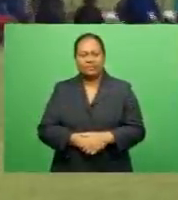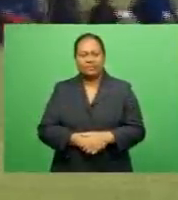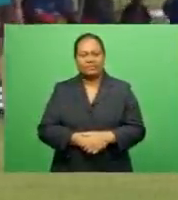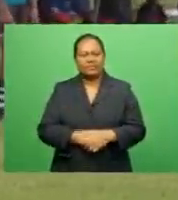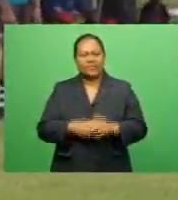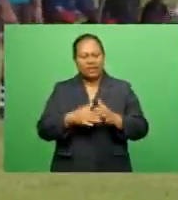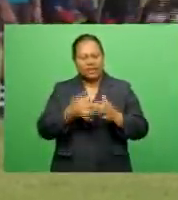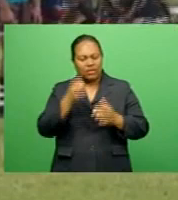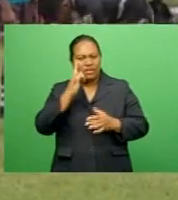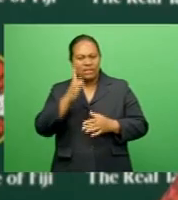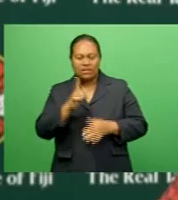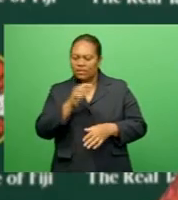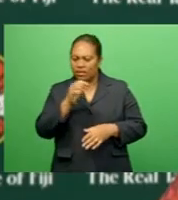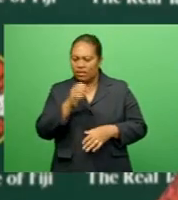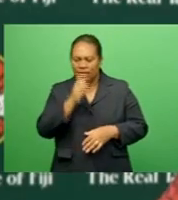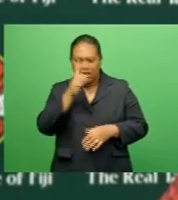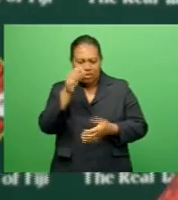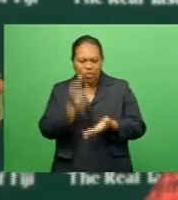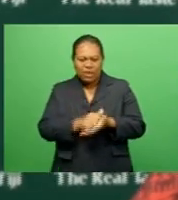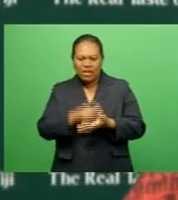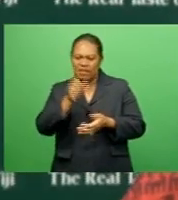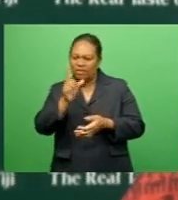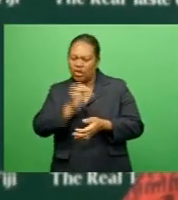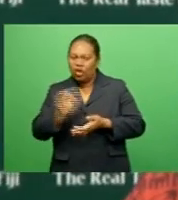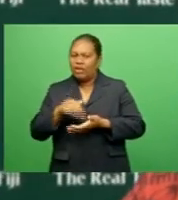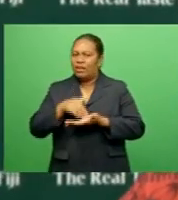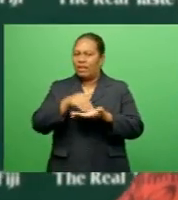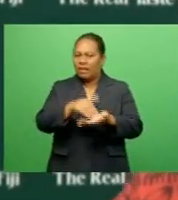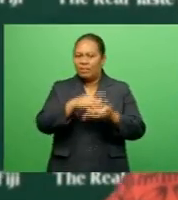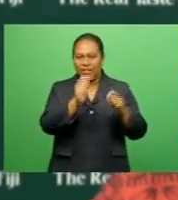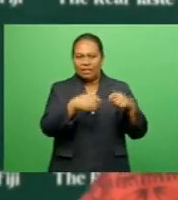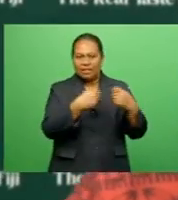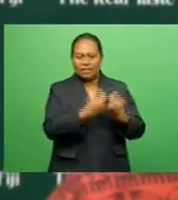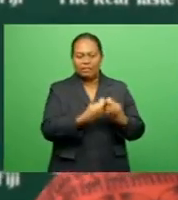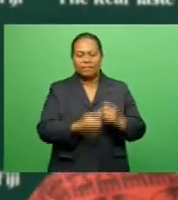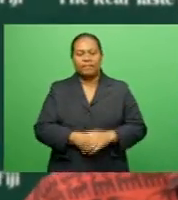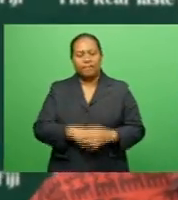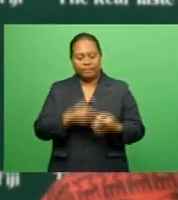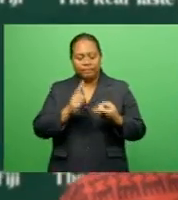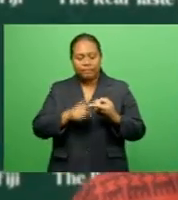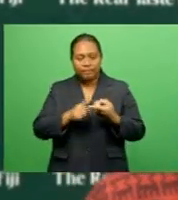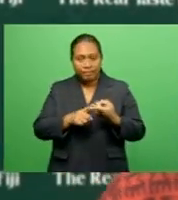right if we did something that would not be helping our main team. So number one,